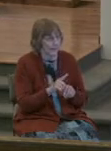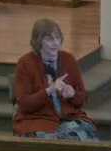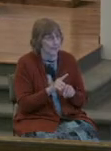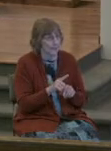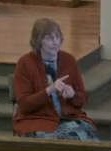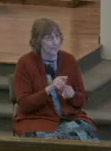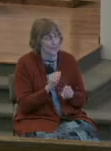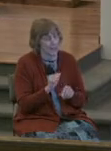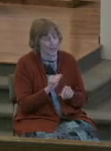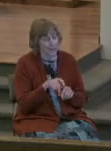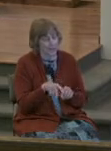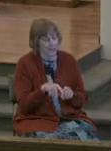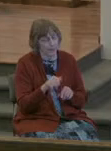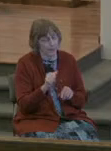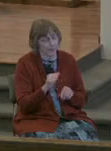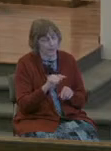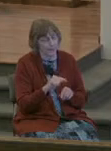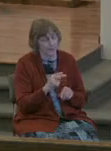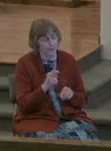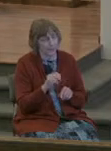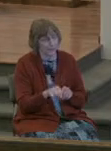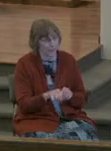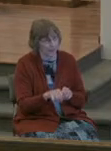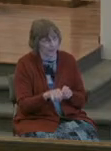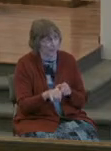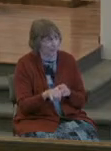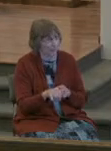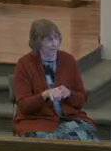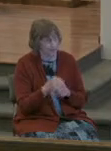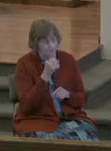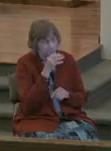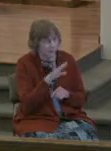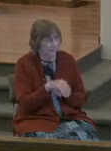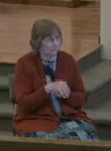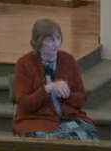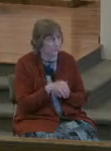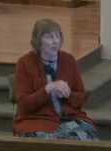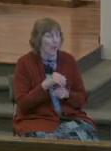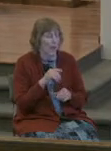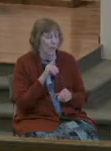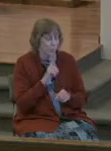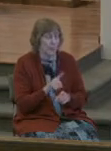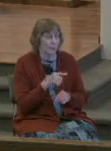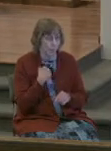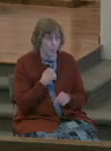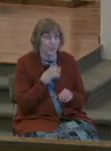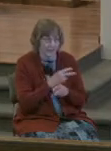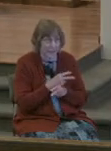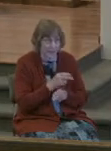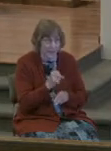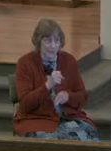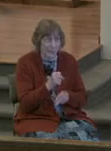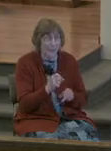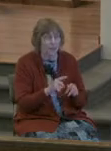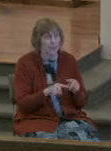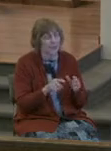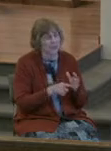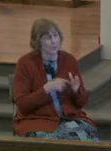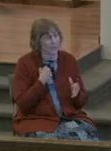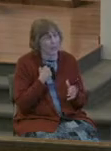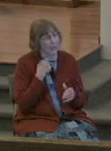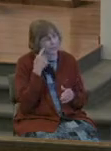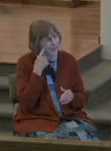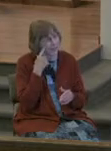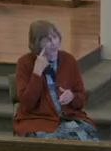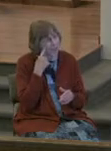apathy. Now, I'm not being mean when I say that. I know we care, okay? But sometimes I think that we care more